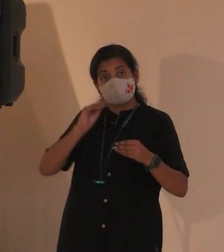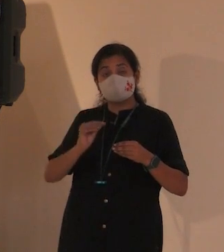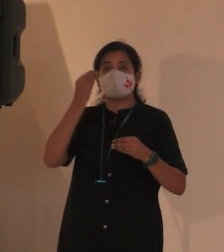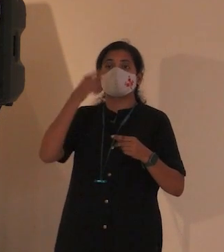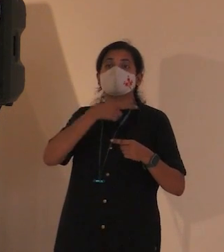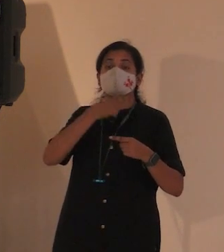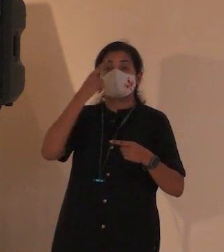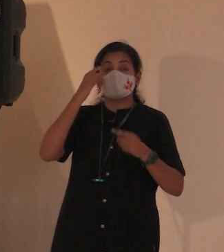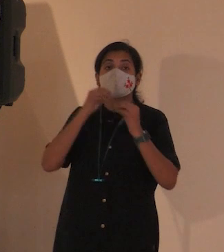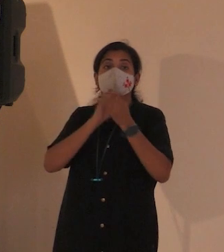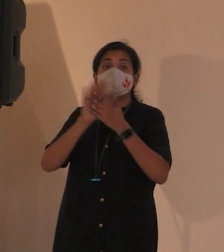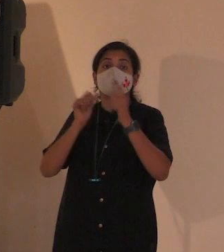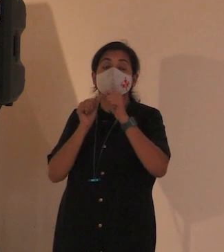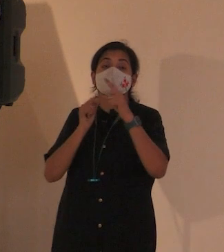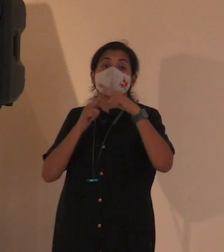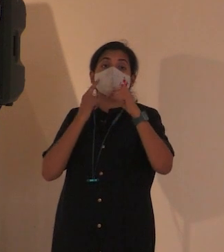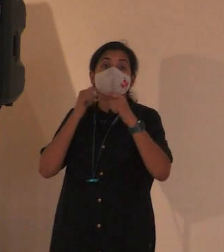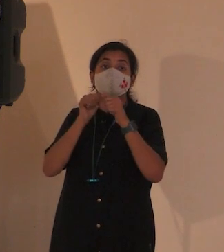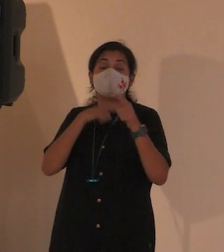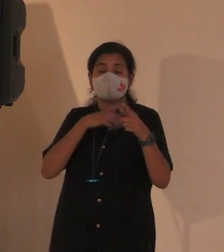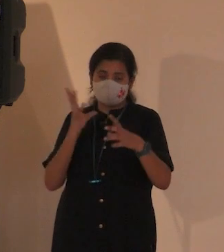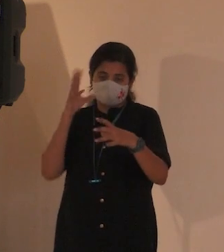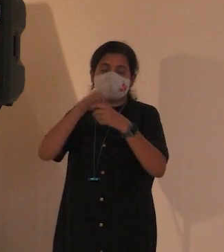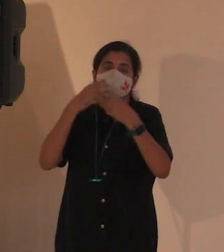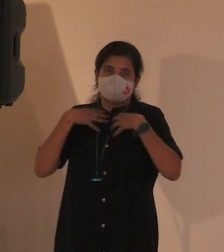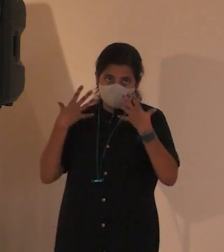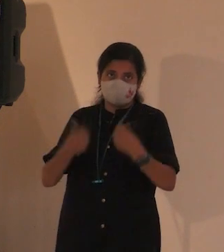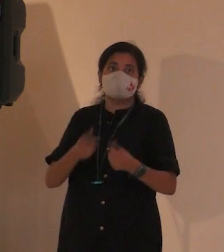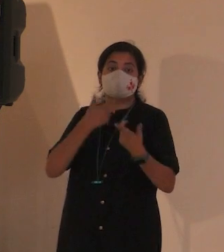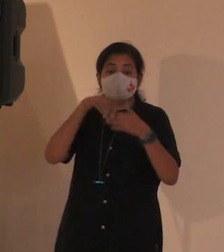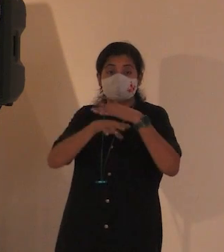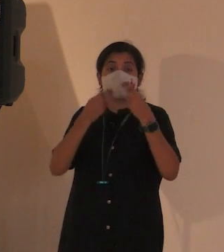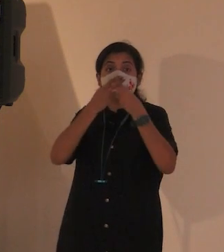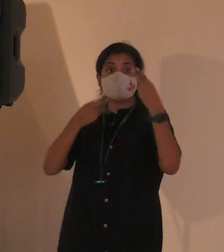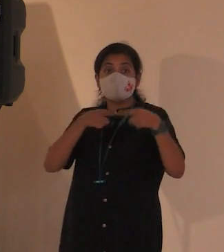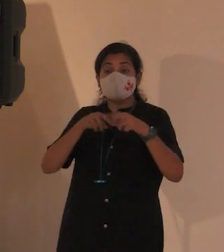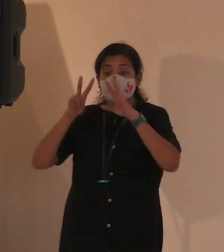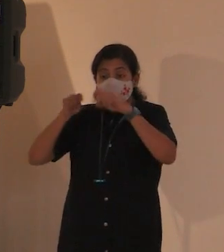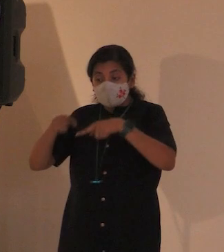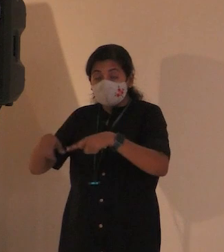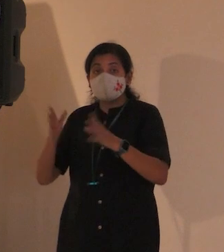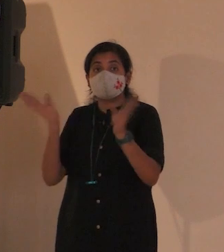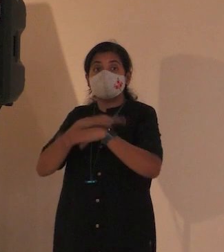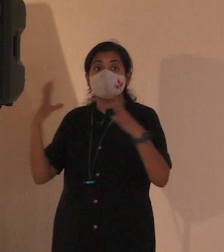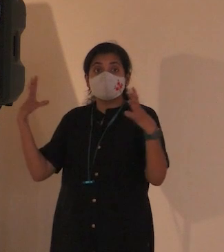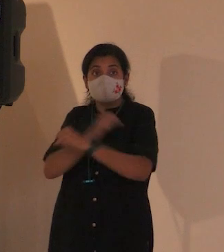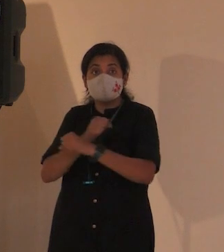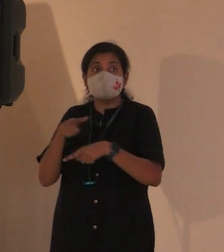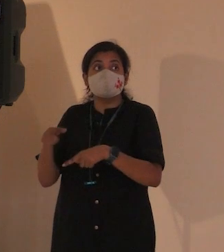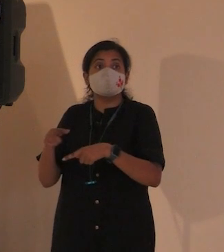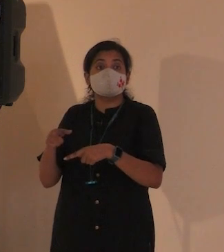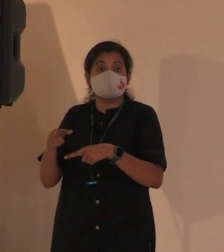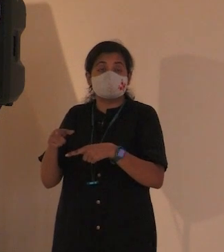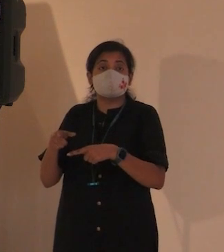to Bhatia Museum because we were curating a story that was not his research story only,